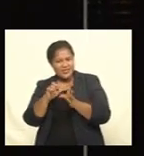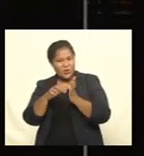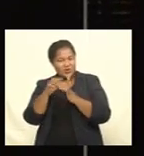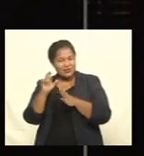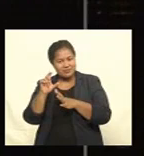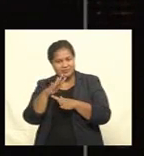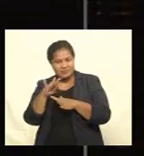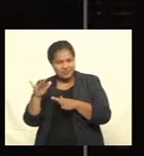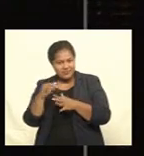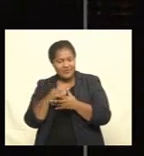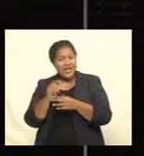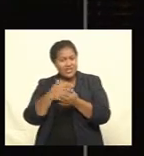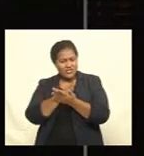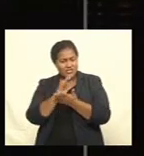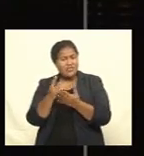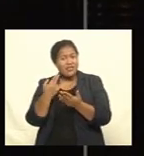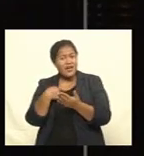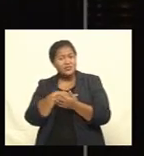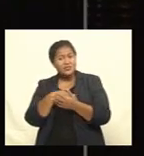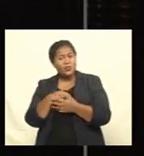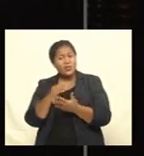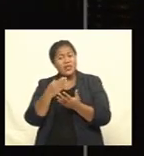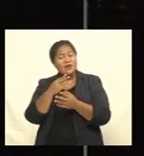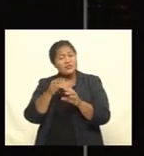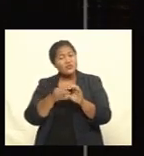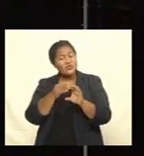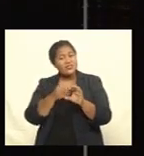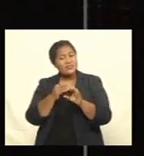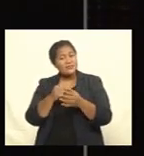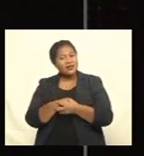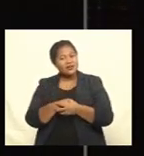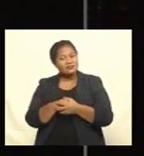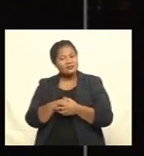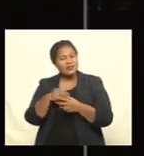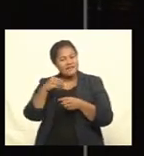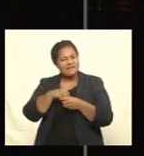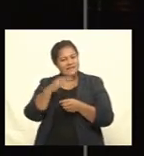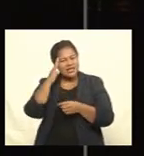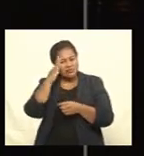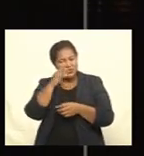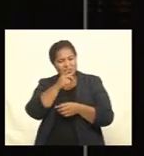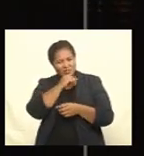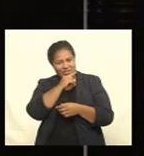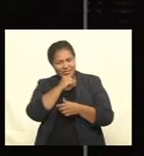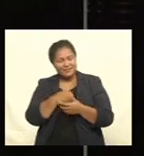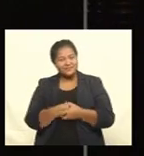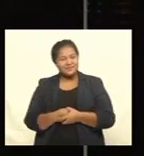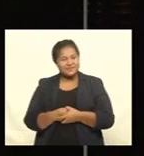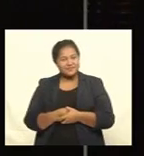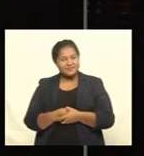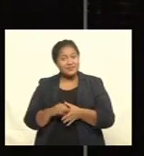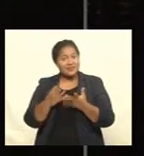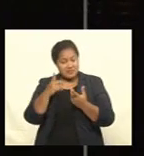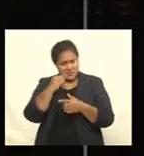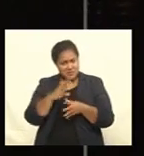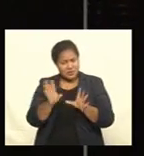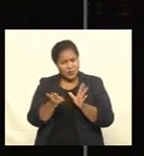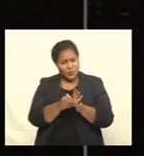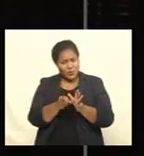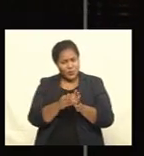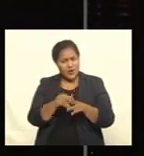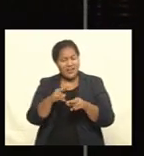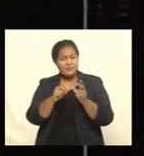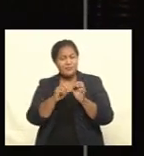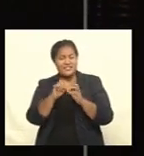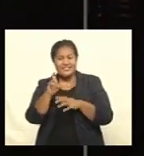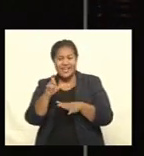fbcnews@fbc.com.fj or share it with us via our various social media accounts, including Facebook, Twitter and Instagram. You can also download our